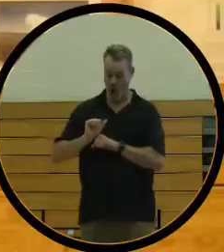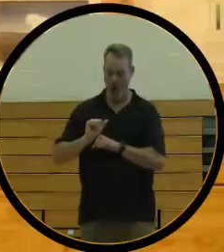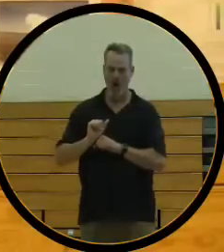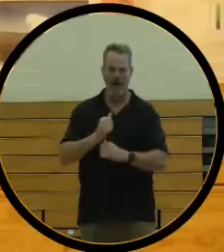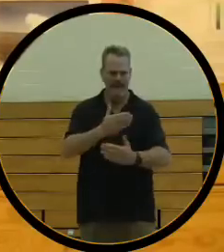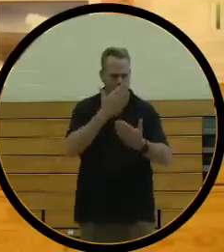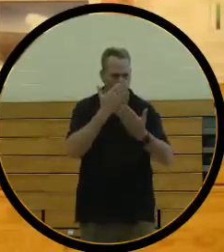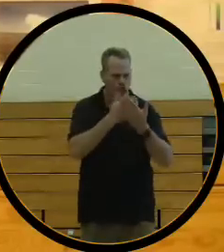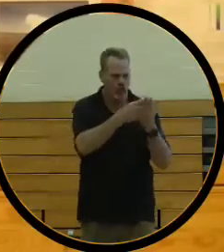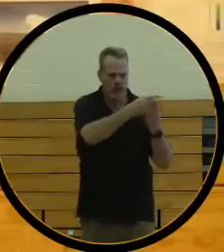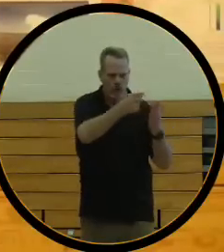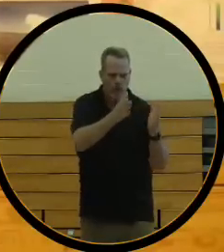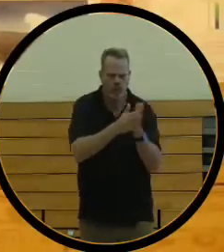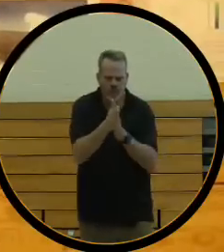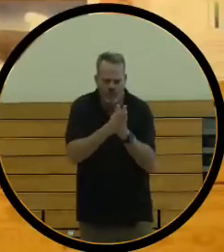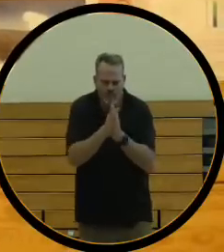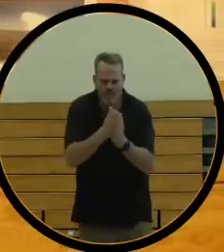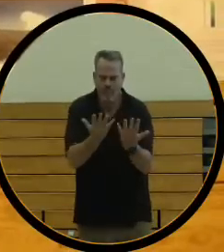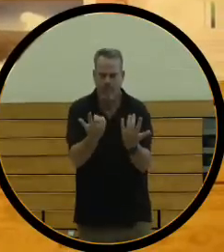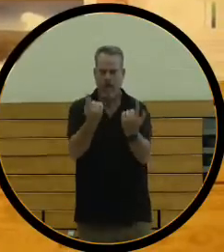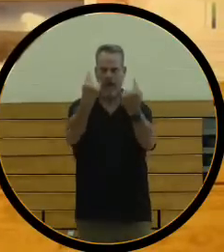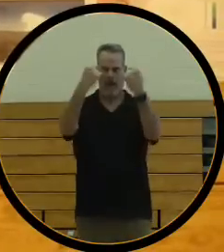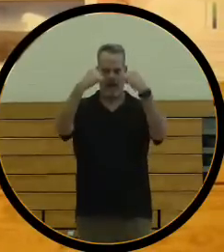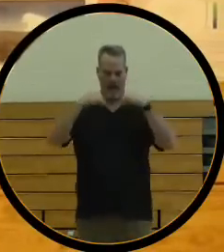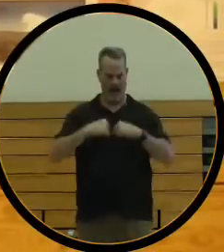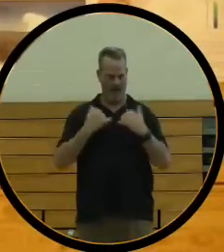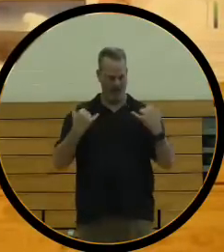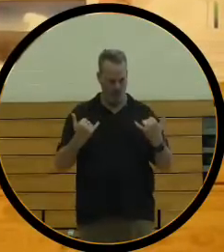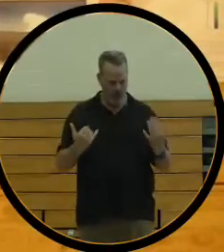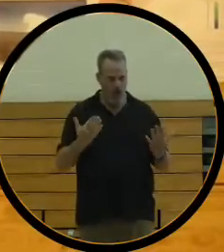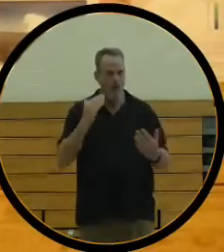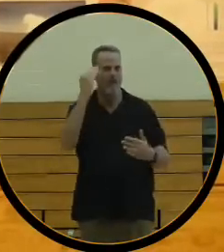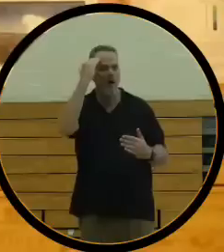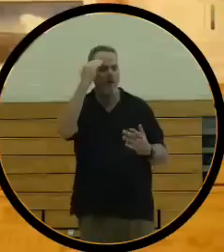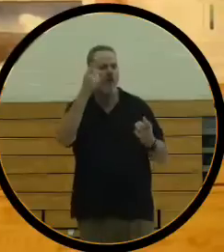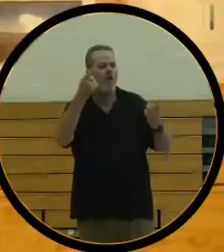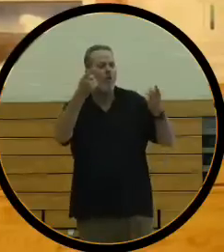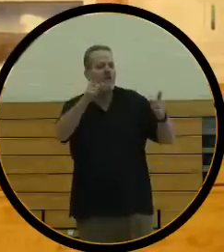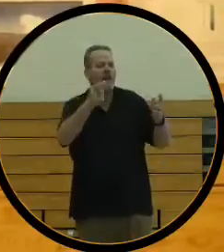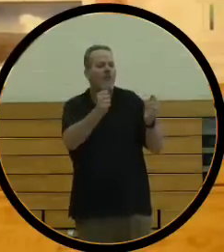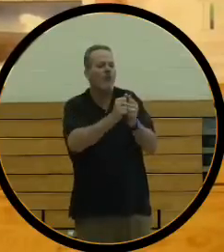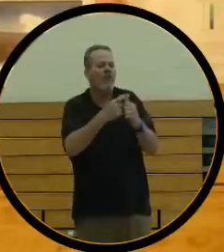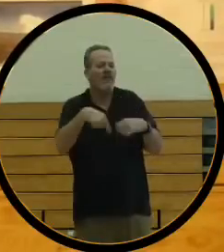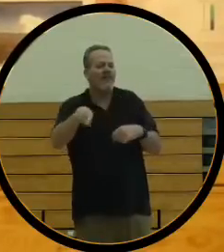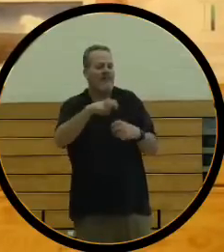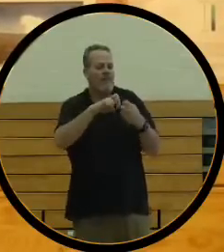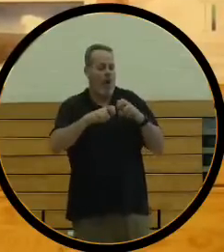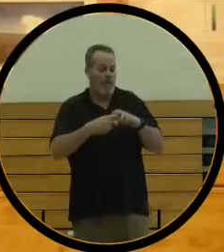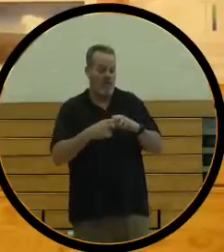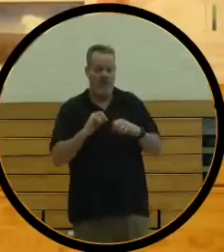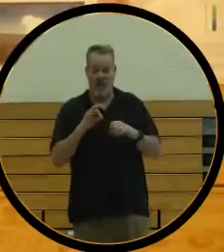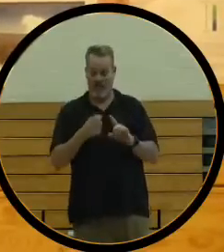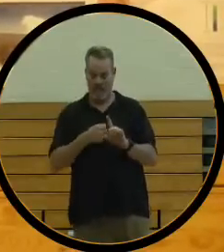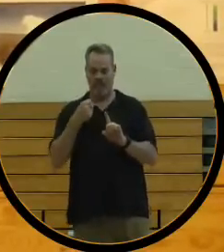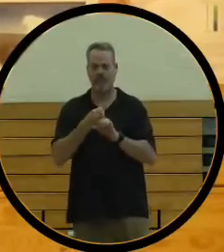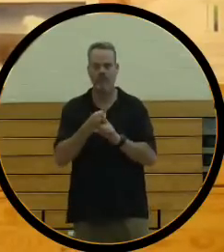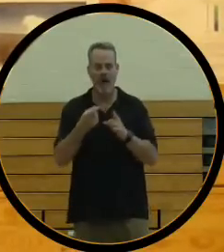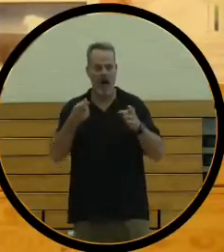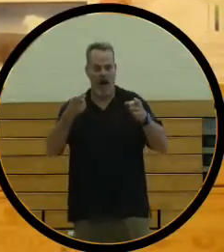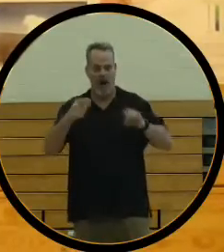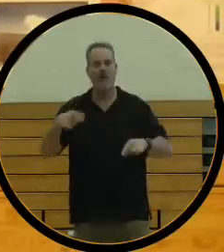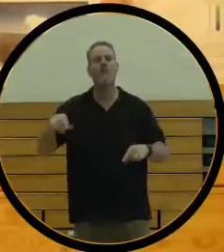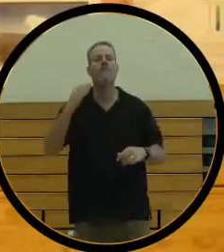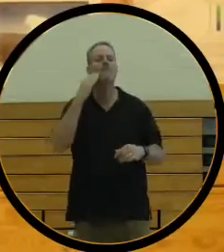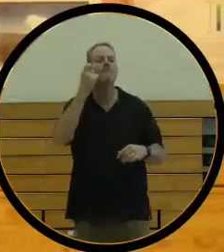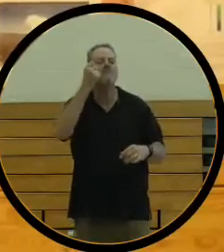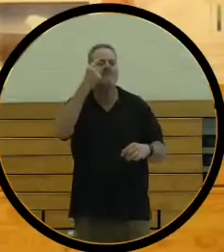good that you guys take the initiative to come out here to be aware of what the scope of the issue is so that when it does happen, you'll understand